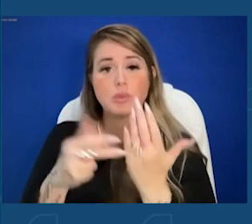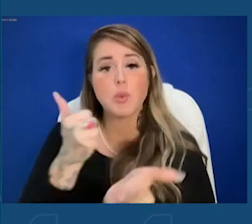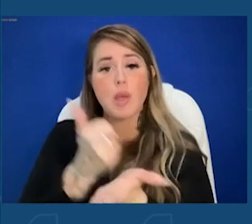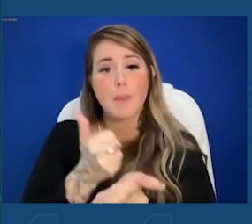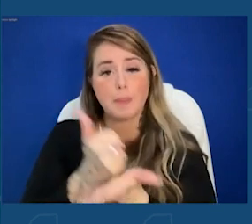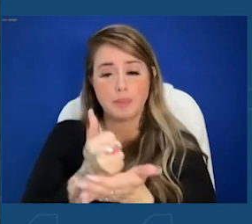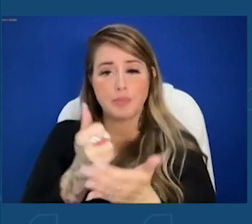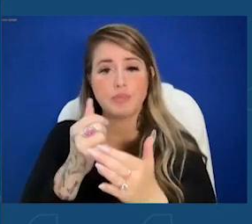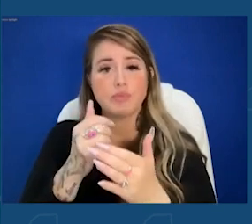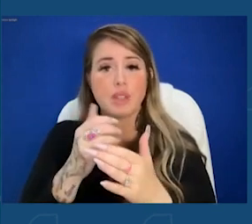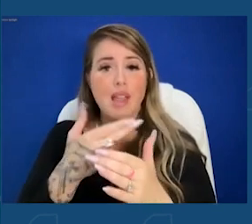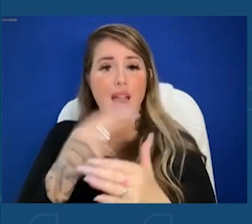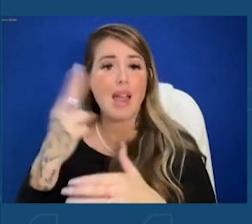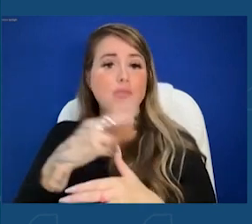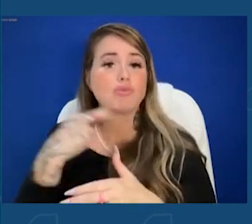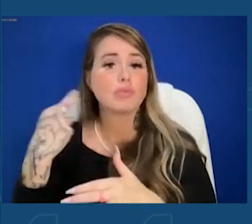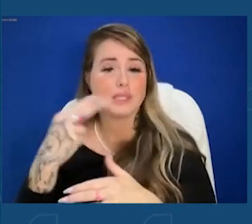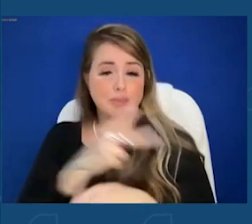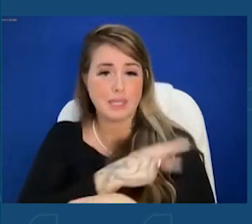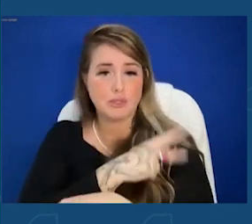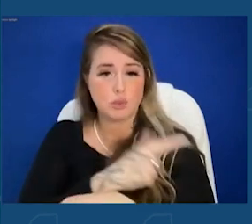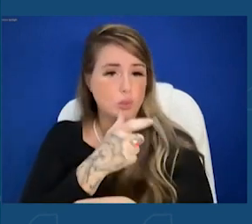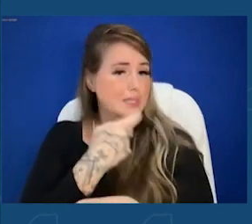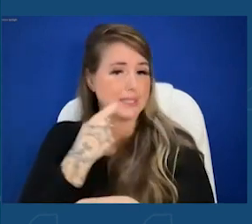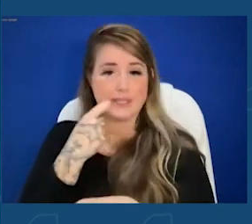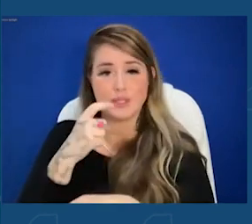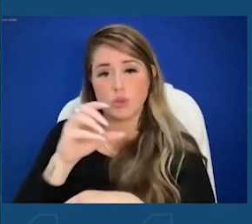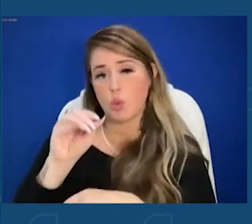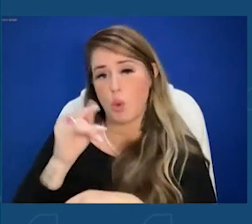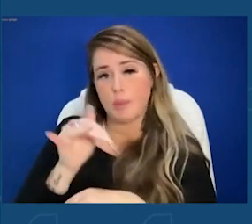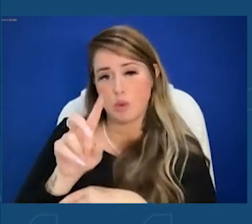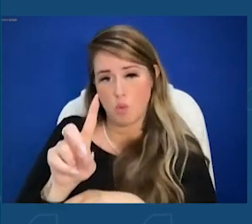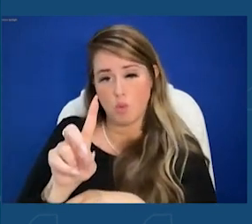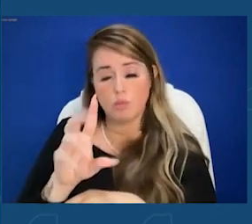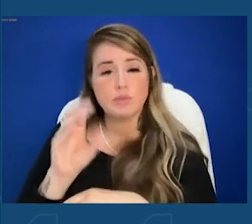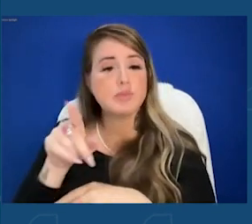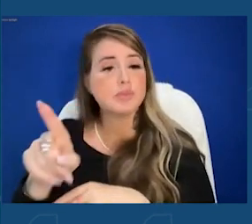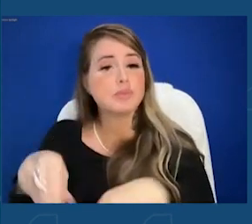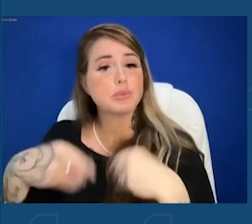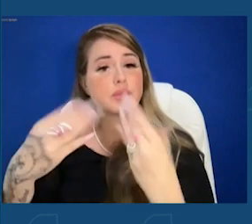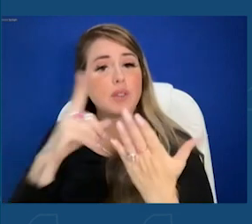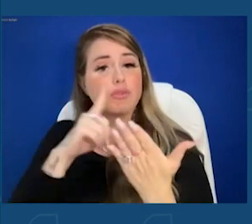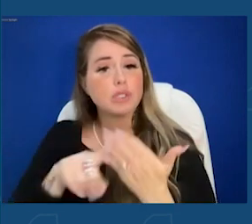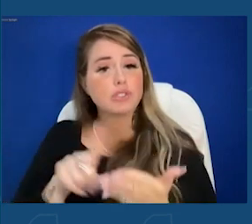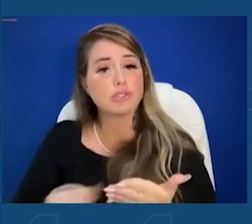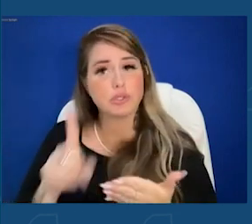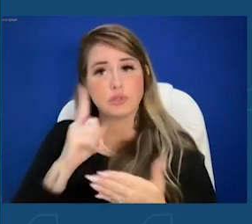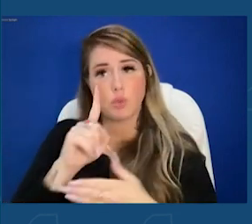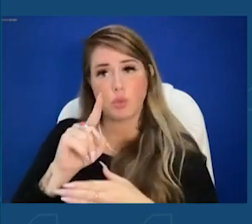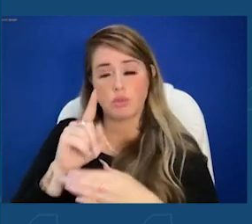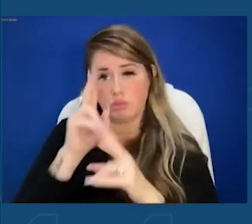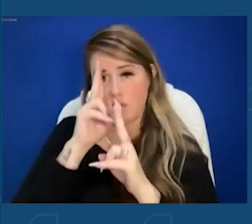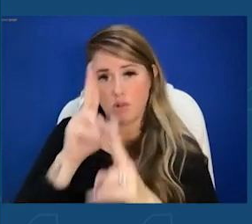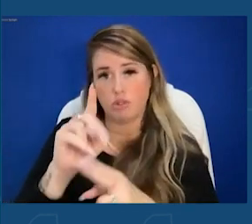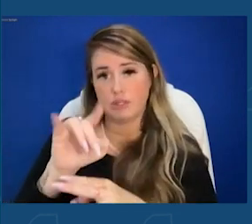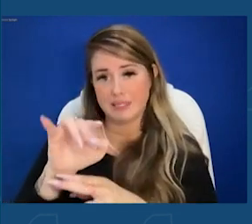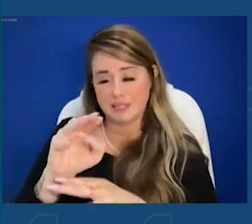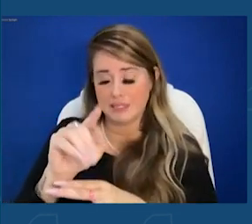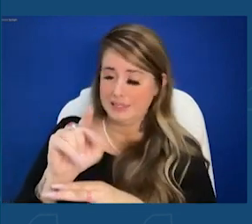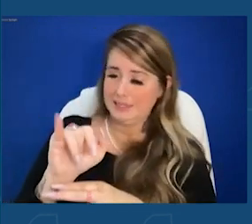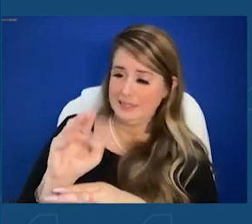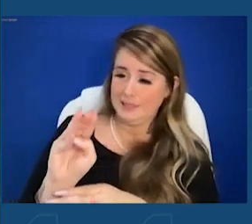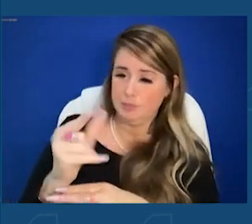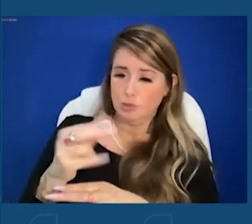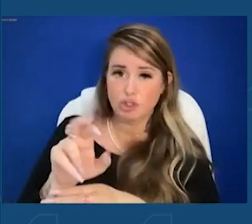opioids. Research in honor of Tim Green. They partnered with the Upstate Foundation to create